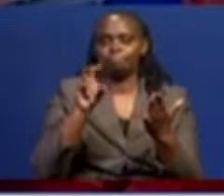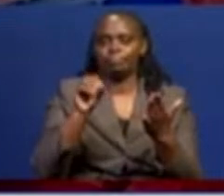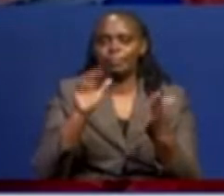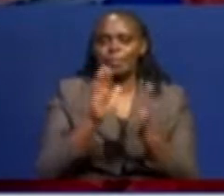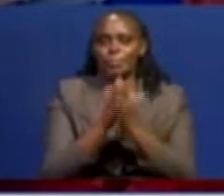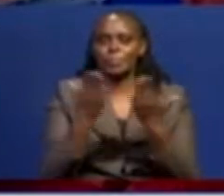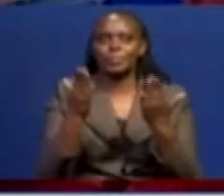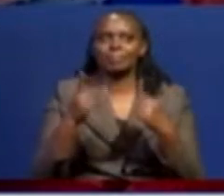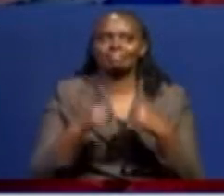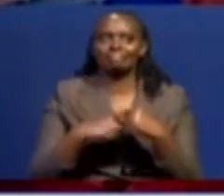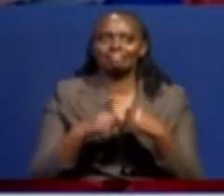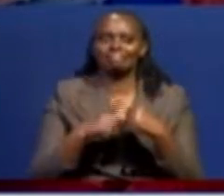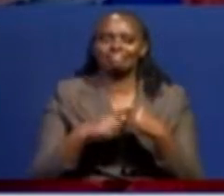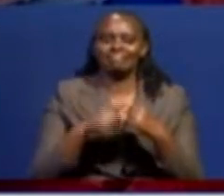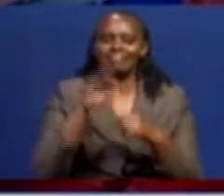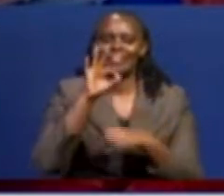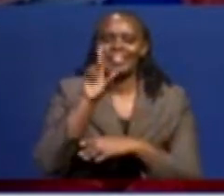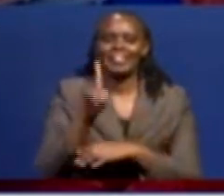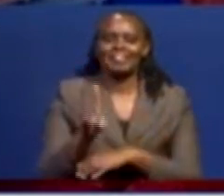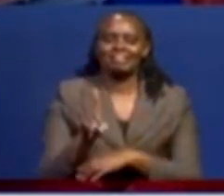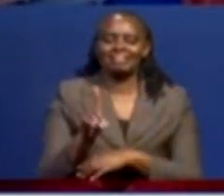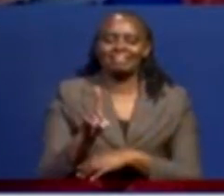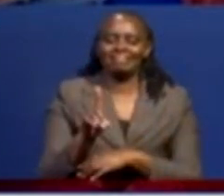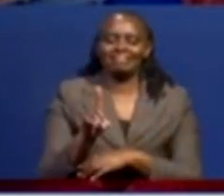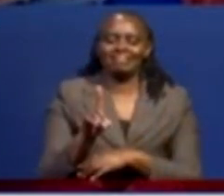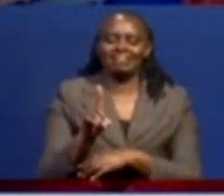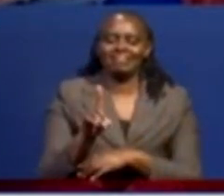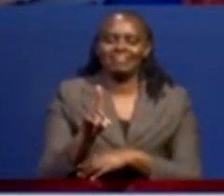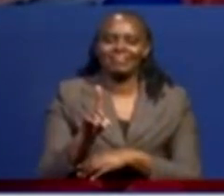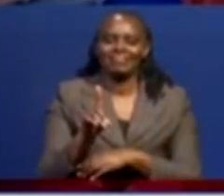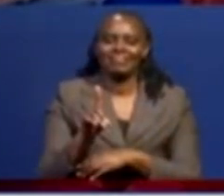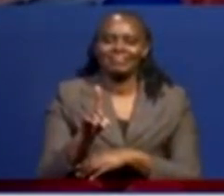Volume 6 at page 31.